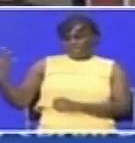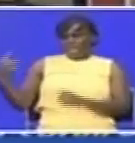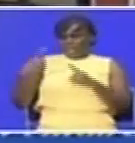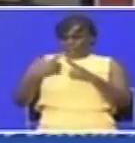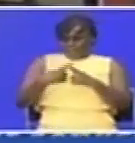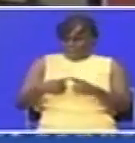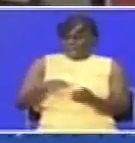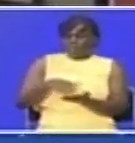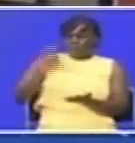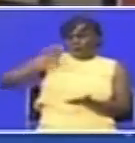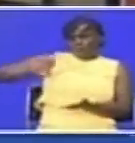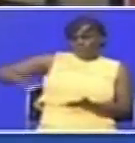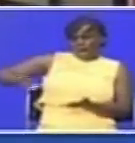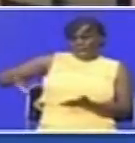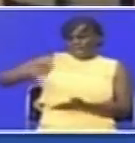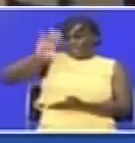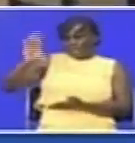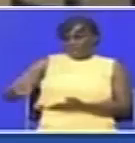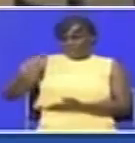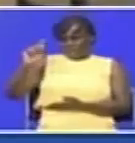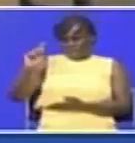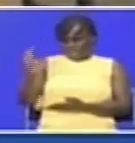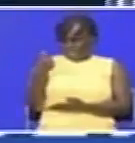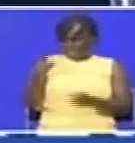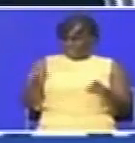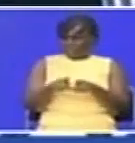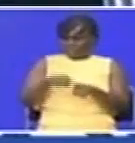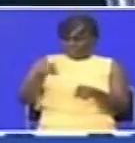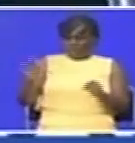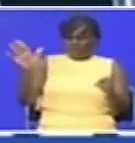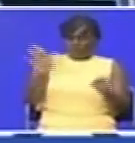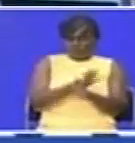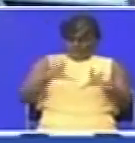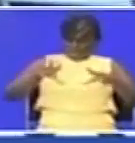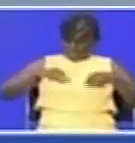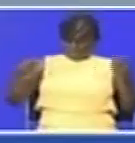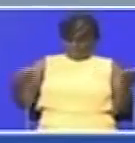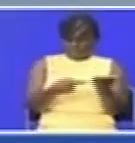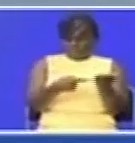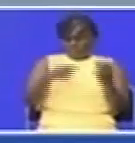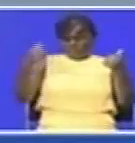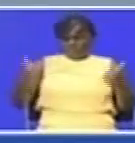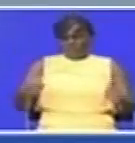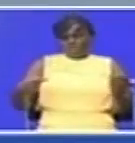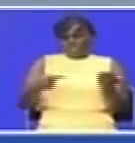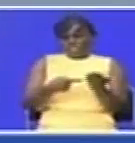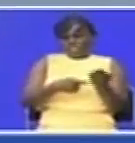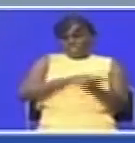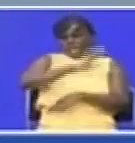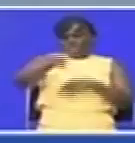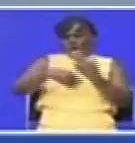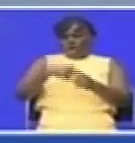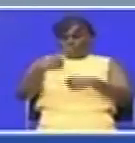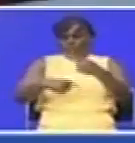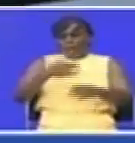more is yet to be done in African countries like Kenya that are yet to fully embrace technology and digitize all processes for